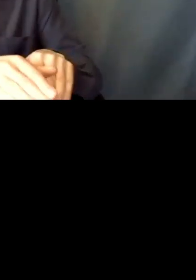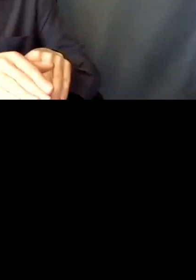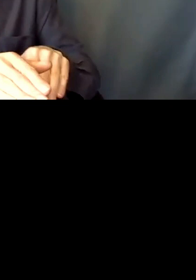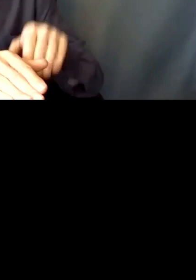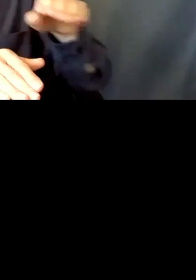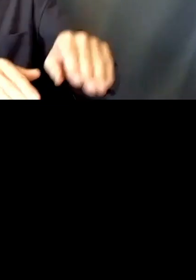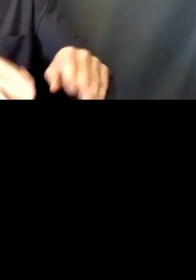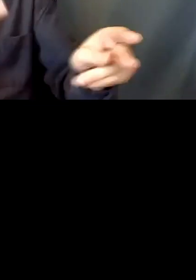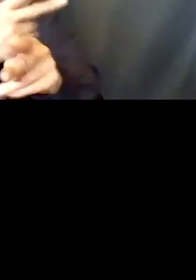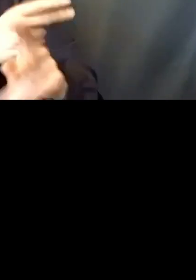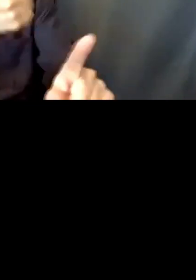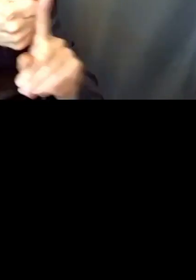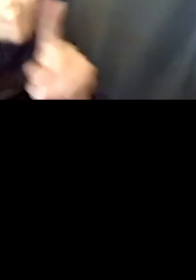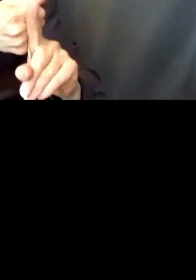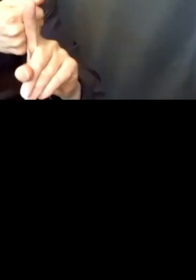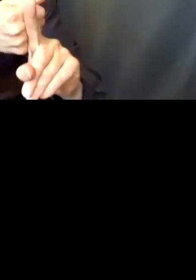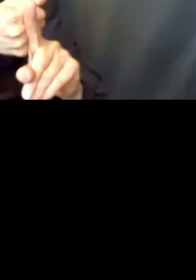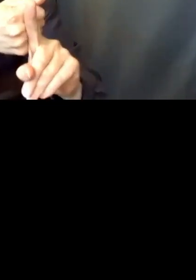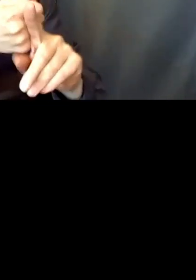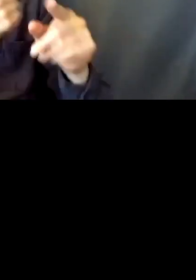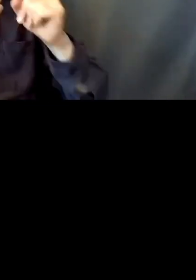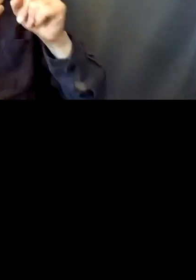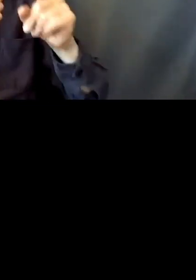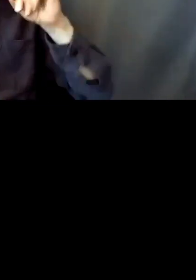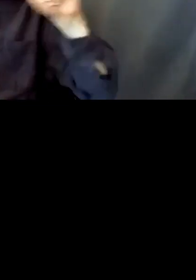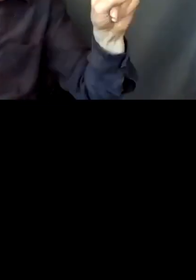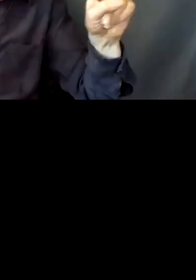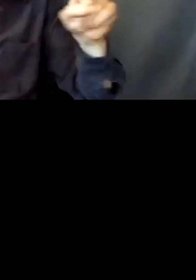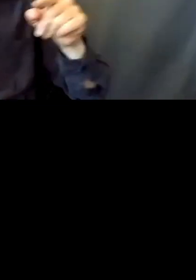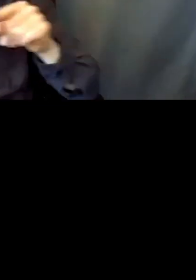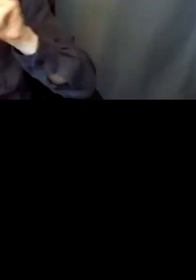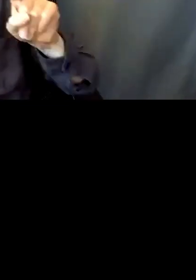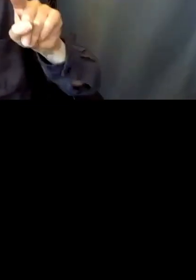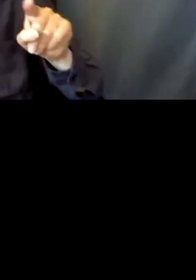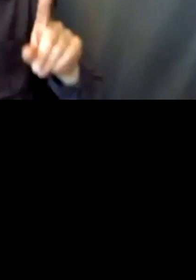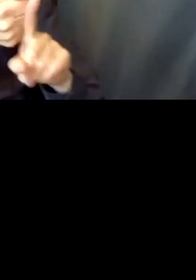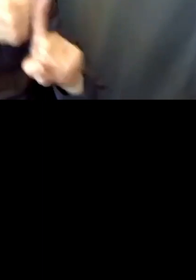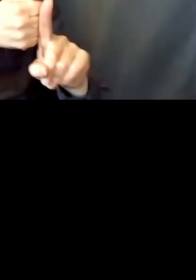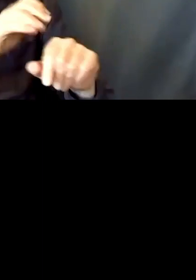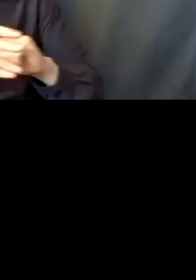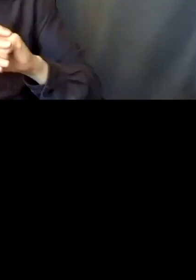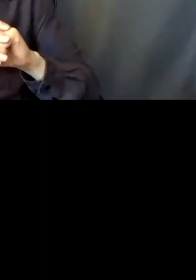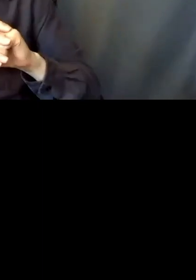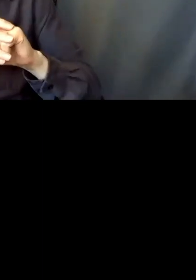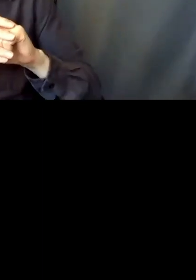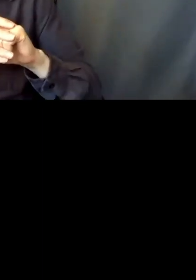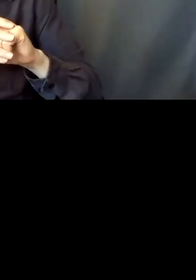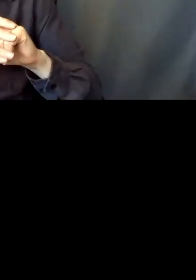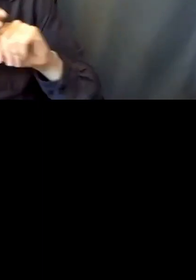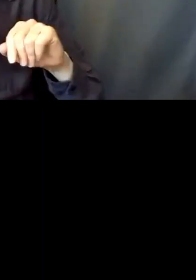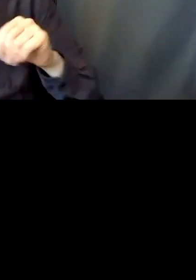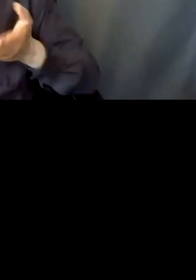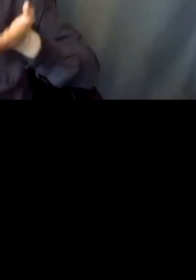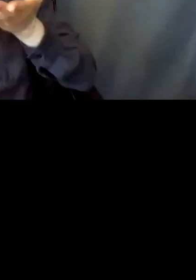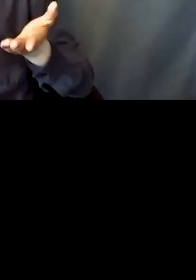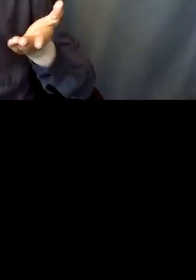works and doesn't work in their particular pathway. And what I would just say